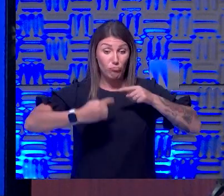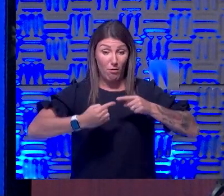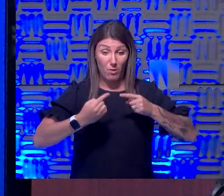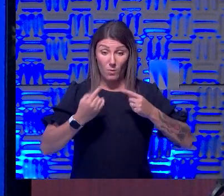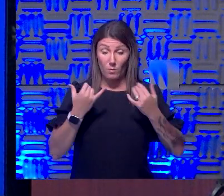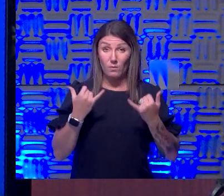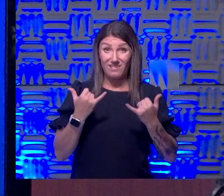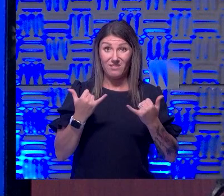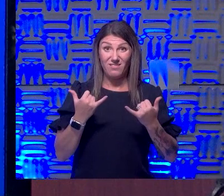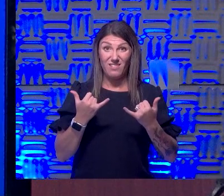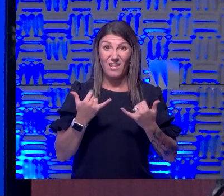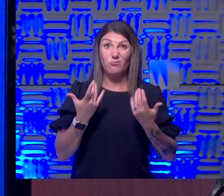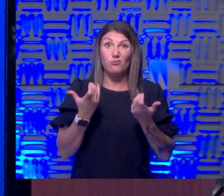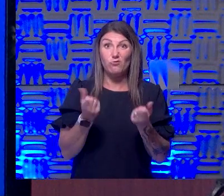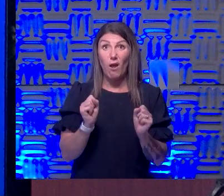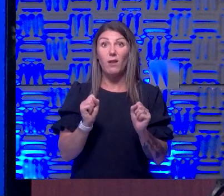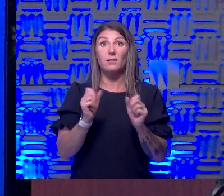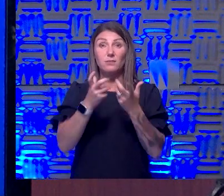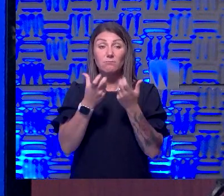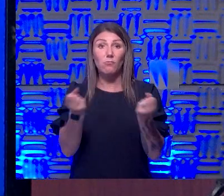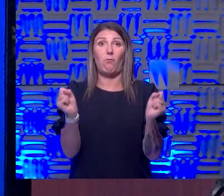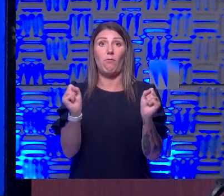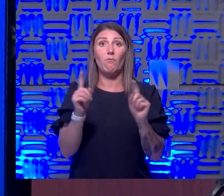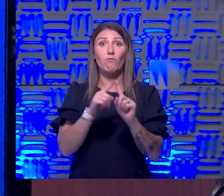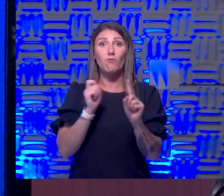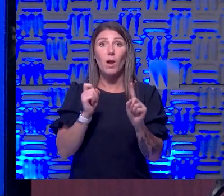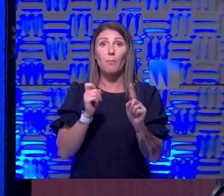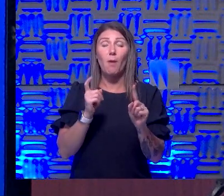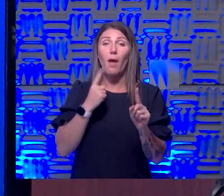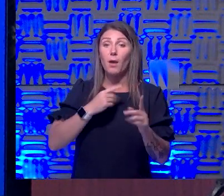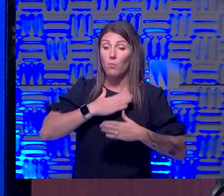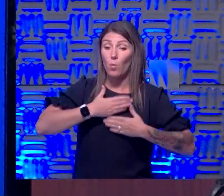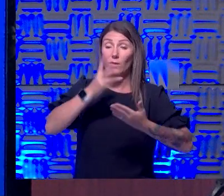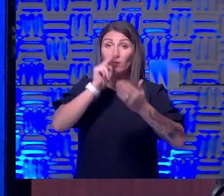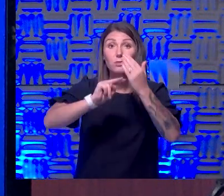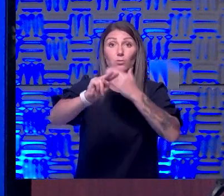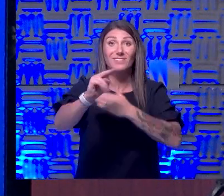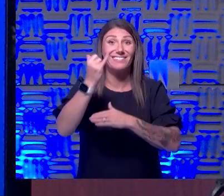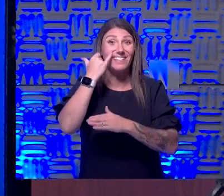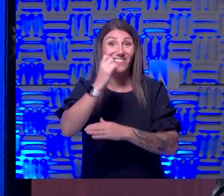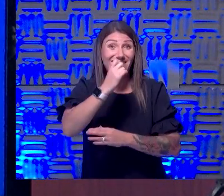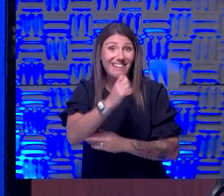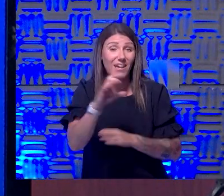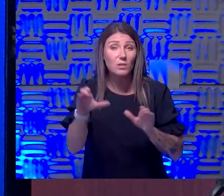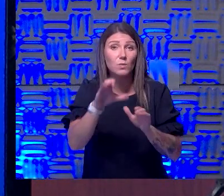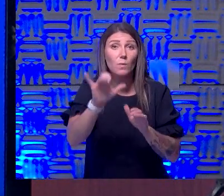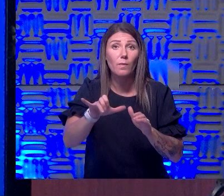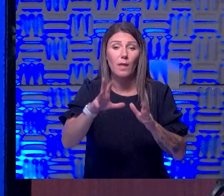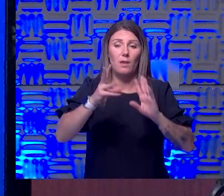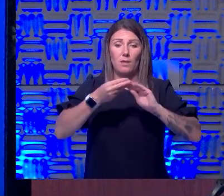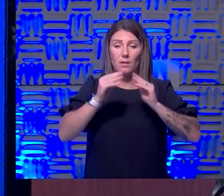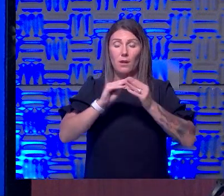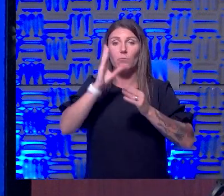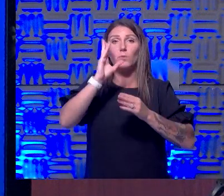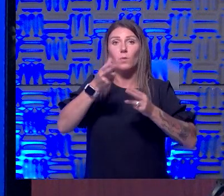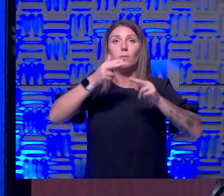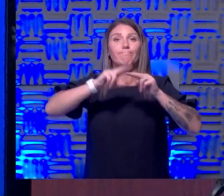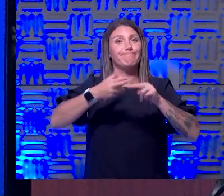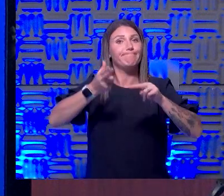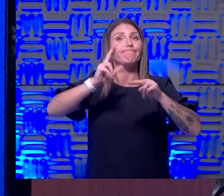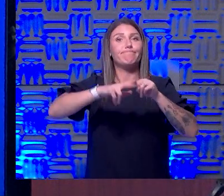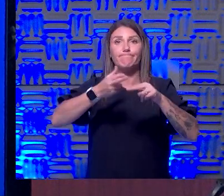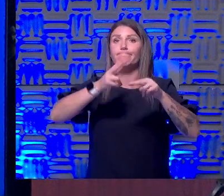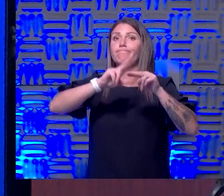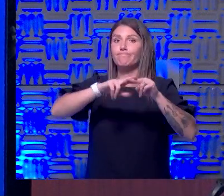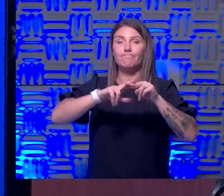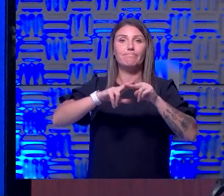trying to recover from. I am willing to predict that if we do not do that, that the numbers will continue to increase, that they will